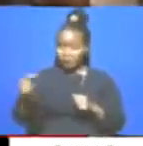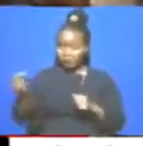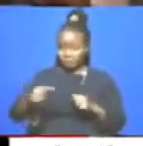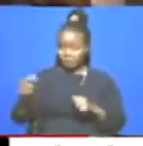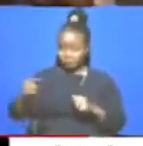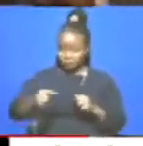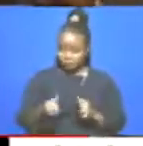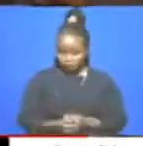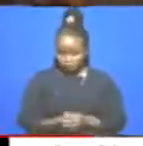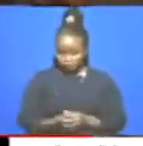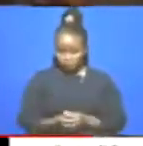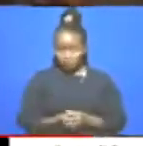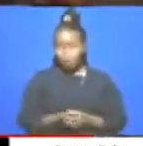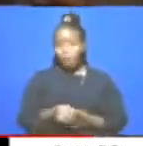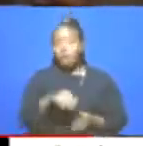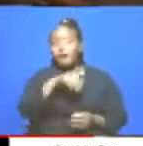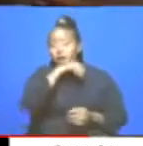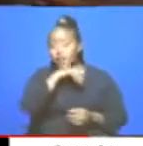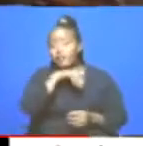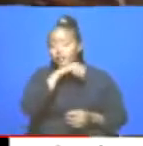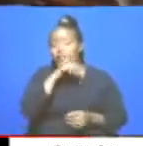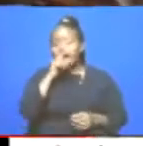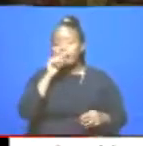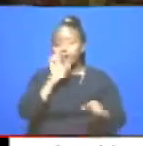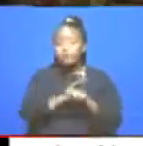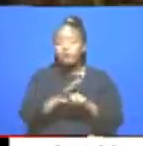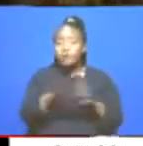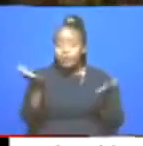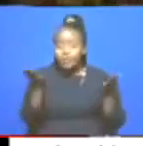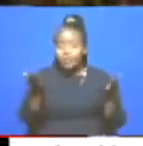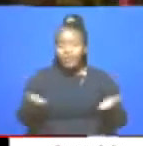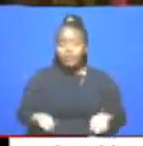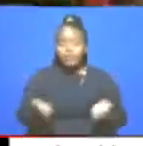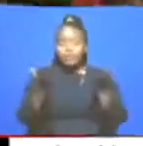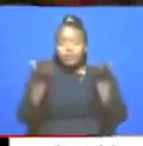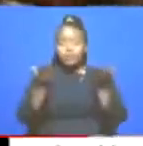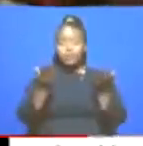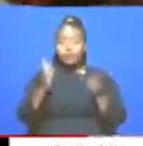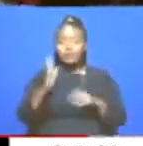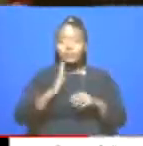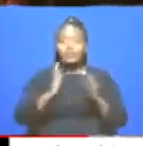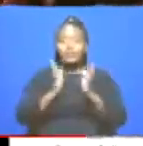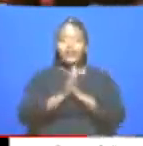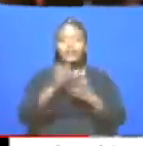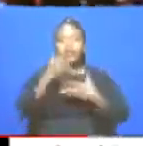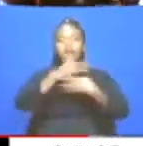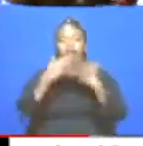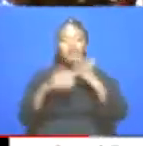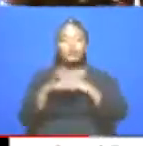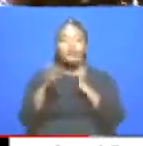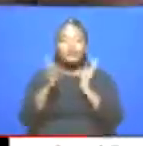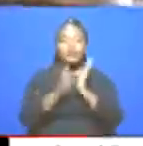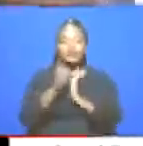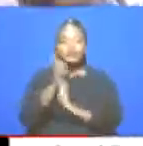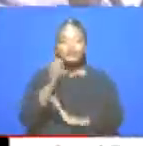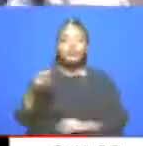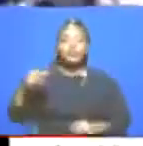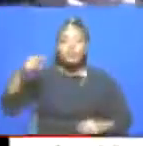Presidential hopeful Raila Odinga promised to enhance security and improve infrastructure in northeastern